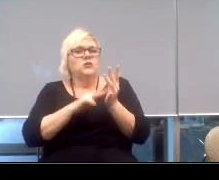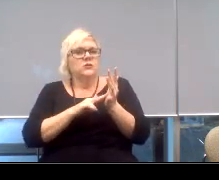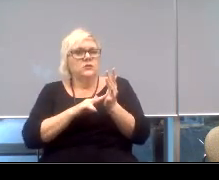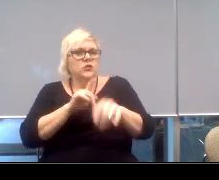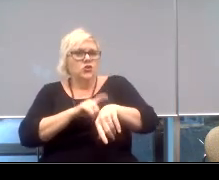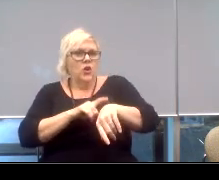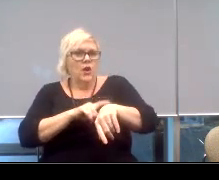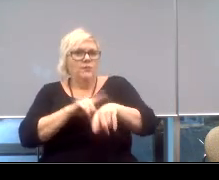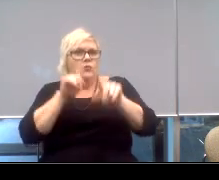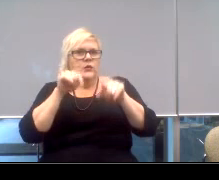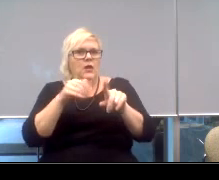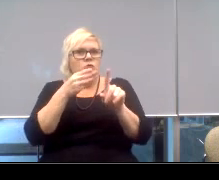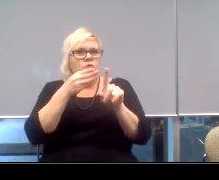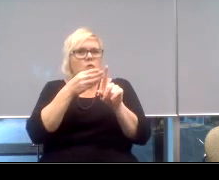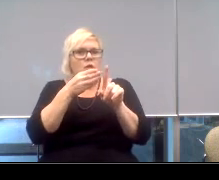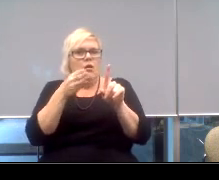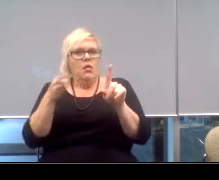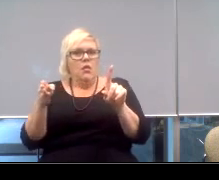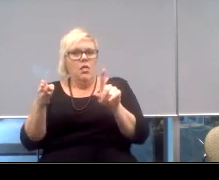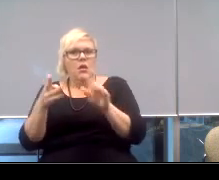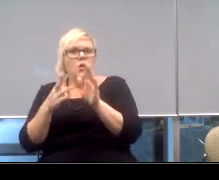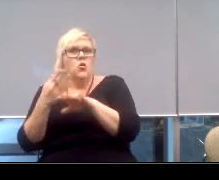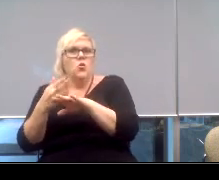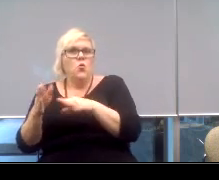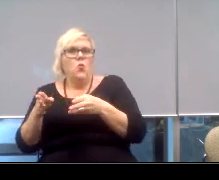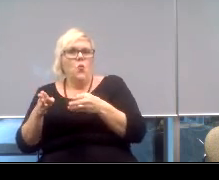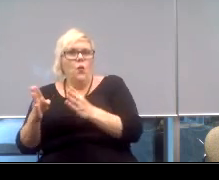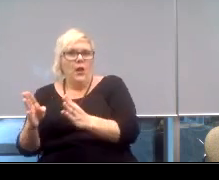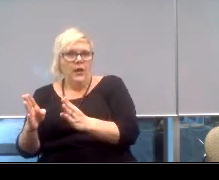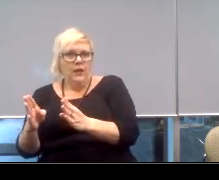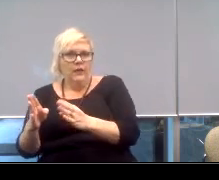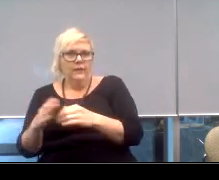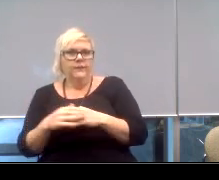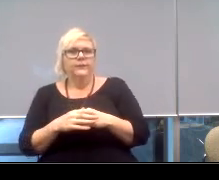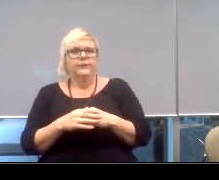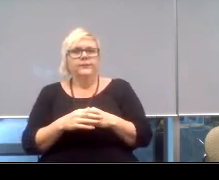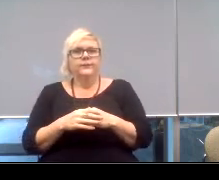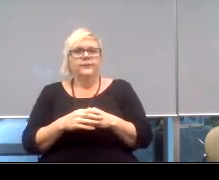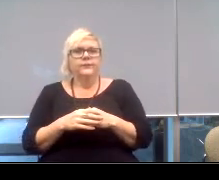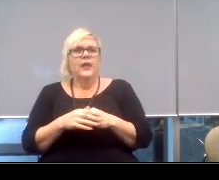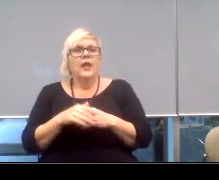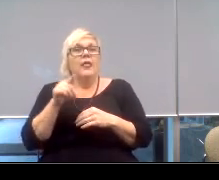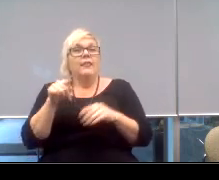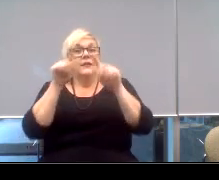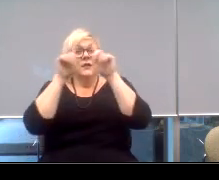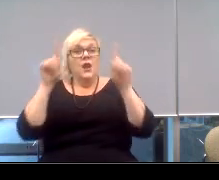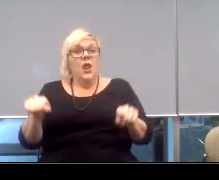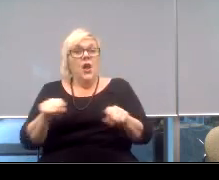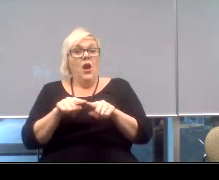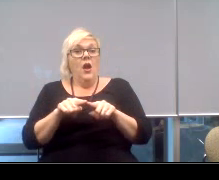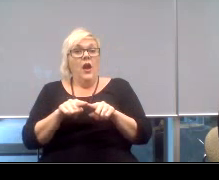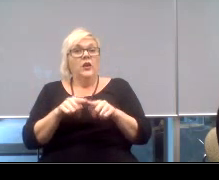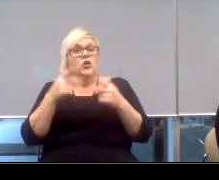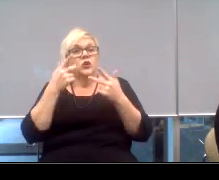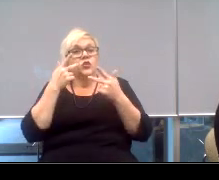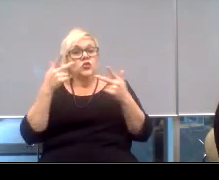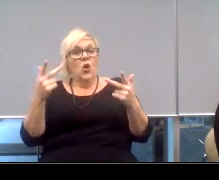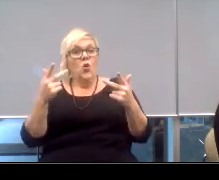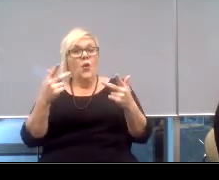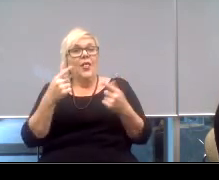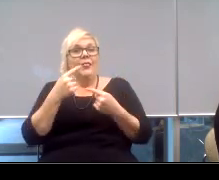how the scheme's performing and the numbers of participants with approved plans. And this slide is a snapshot of